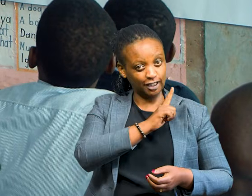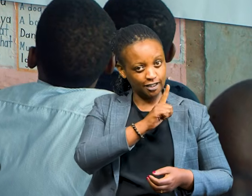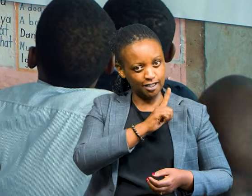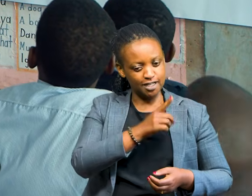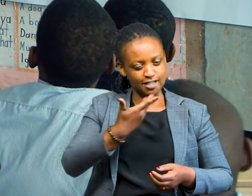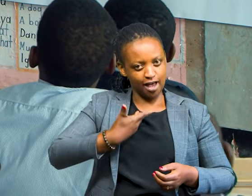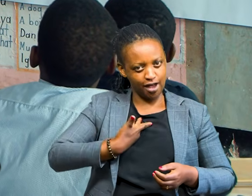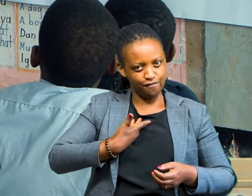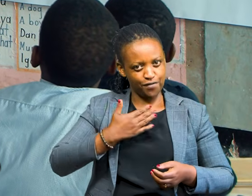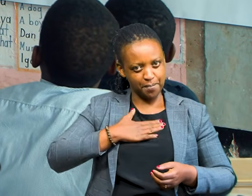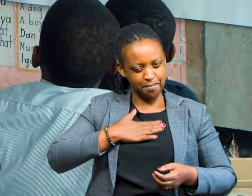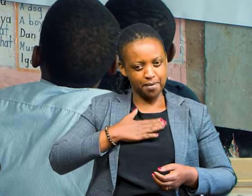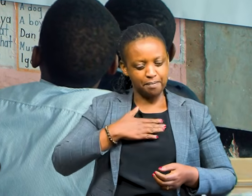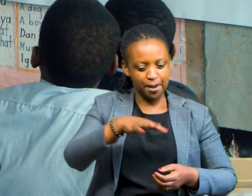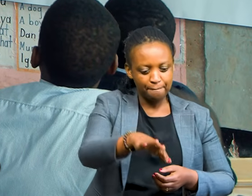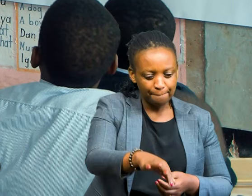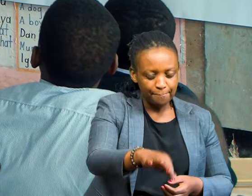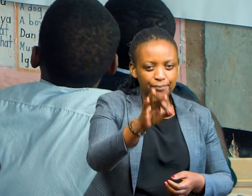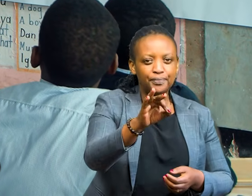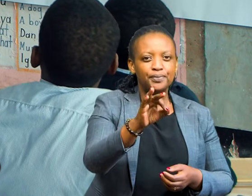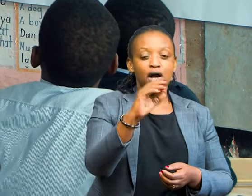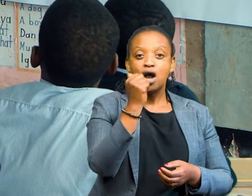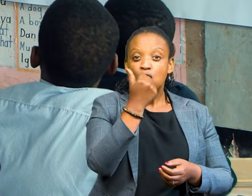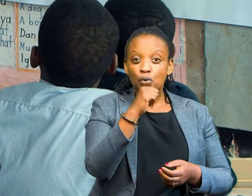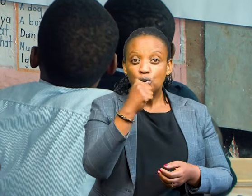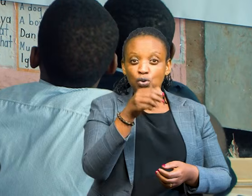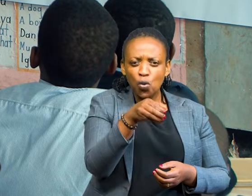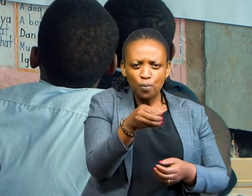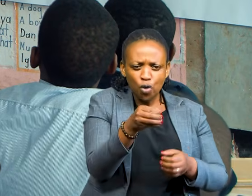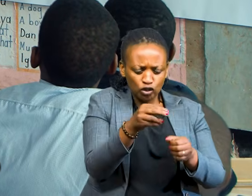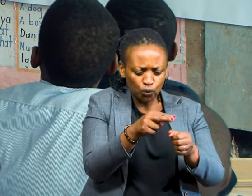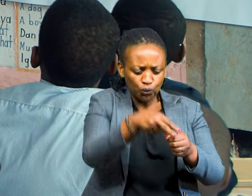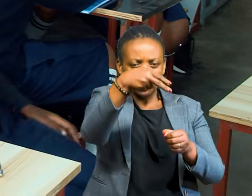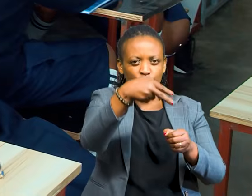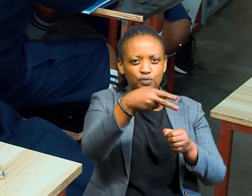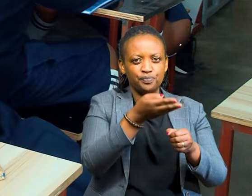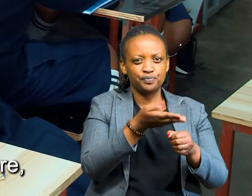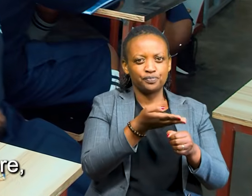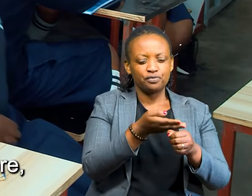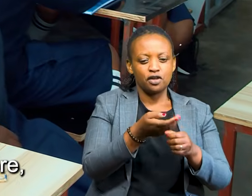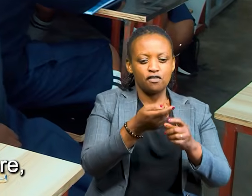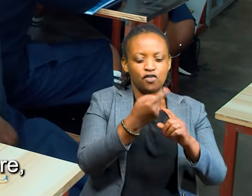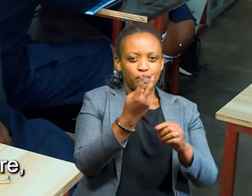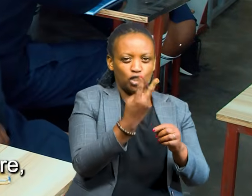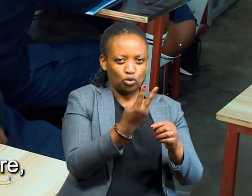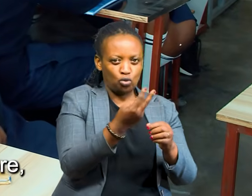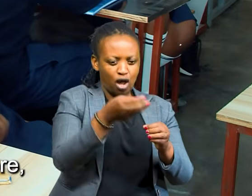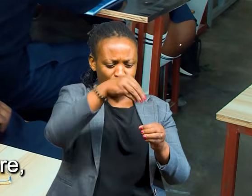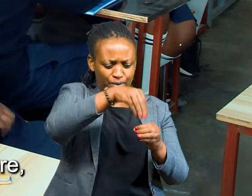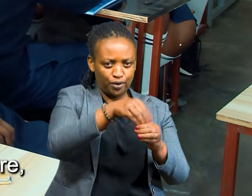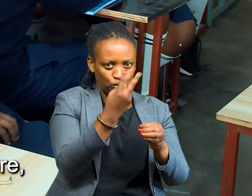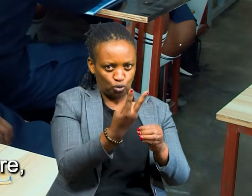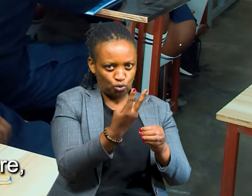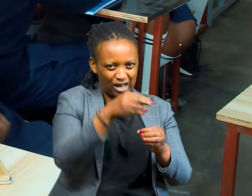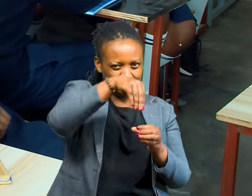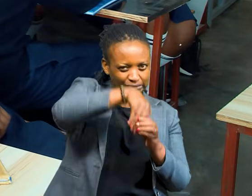chance I have of picking a blue bottle top from the 2 bottle tops we